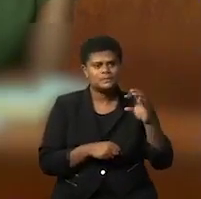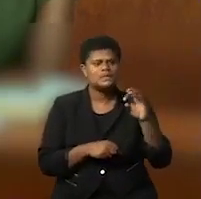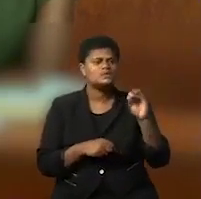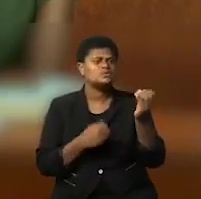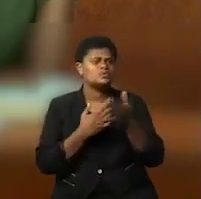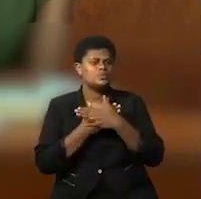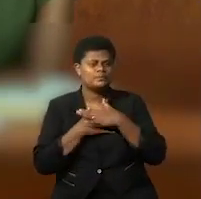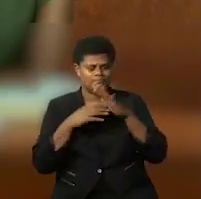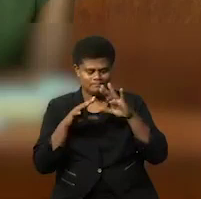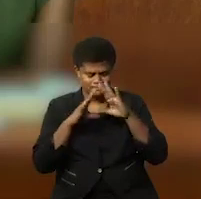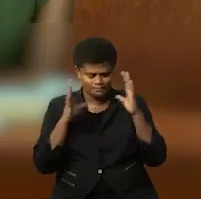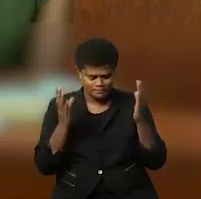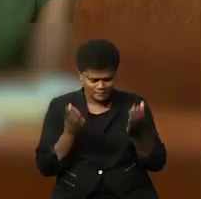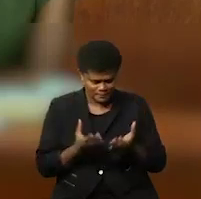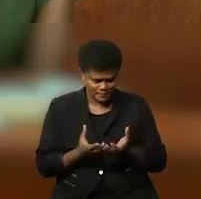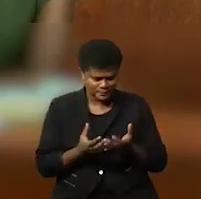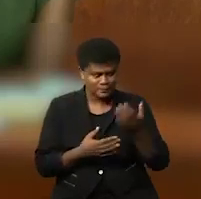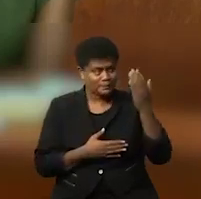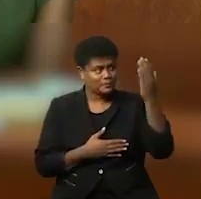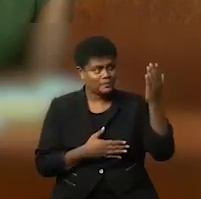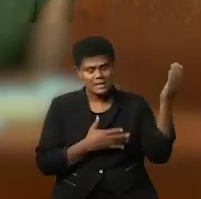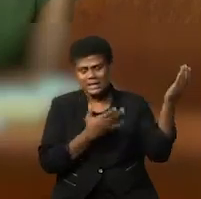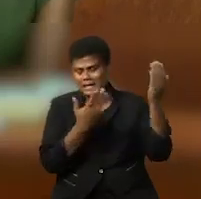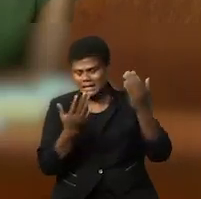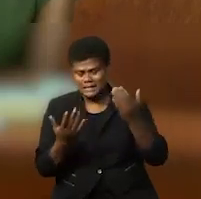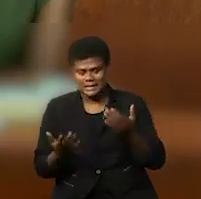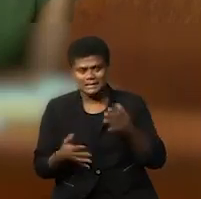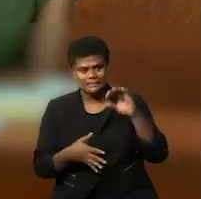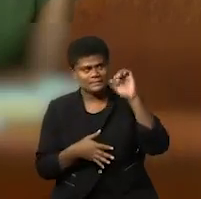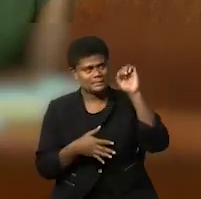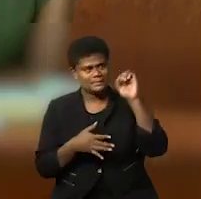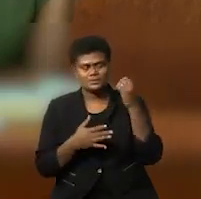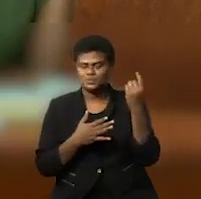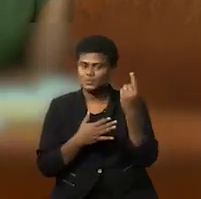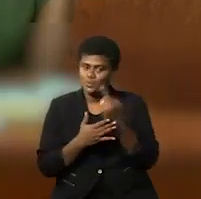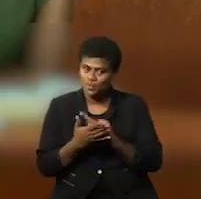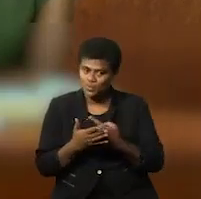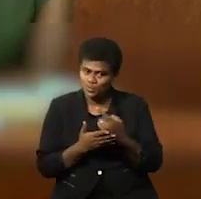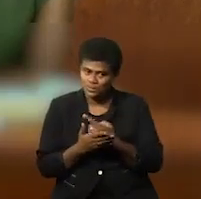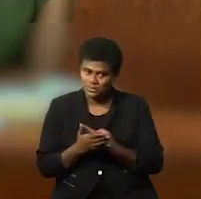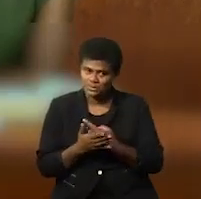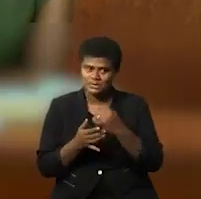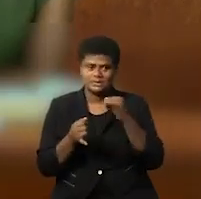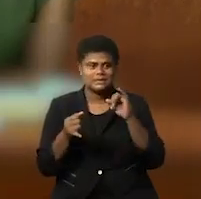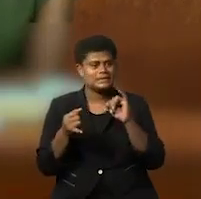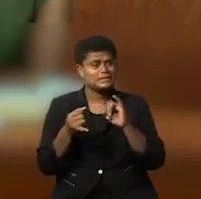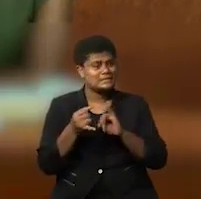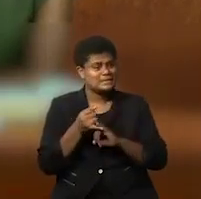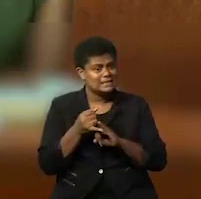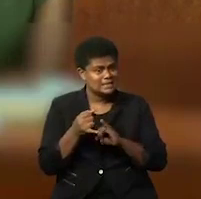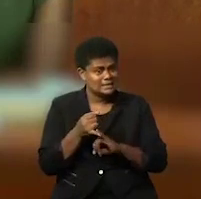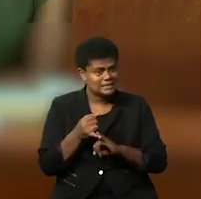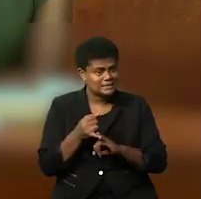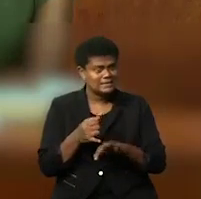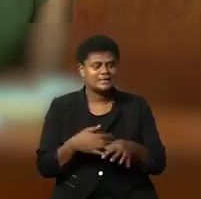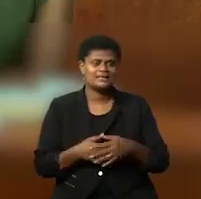His only begotten Son. Okay, so God was more than willing to give his Son. But then the Son was